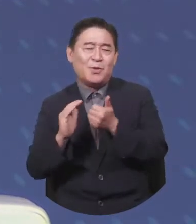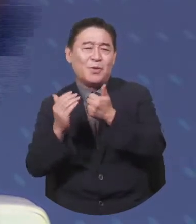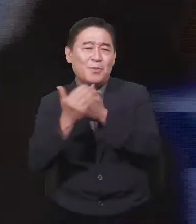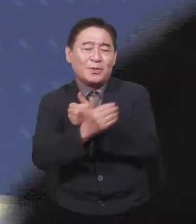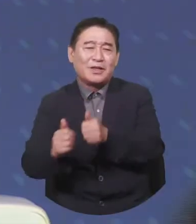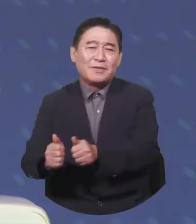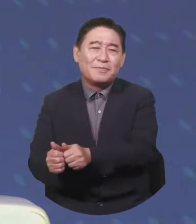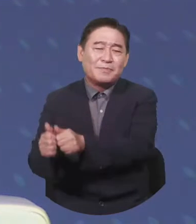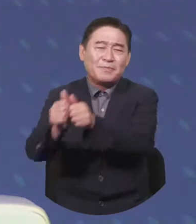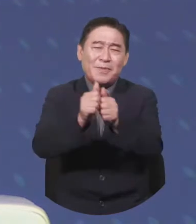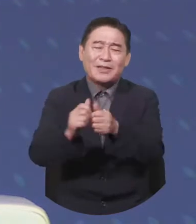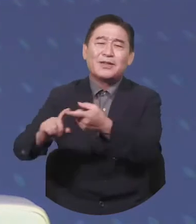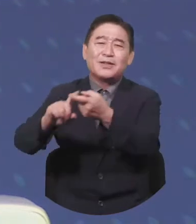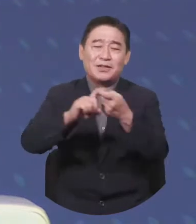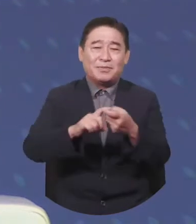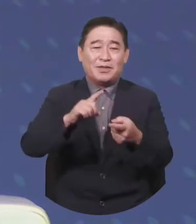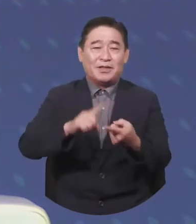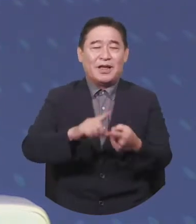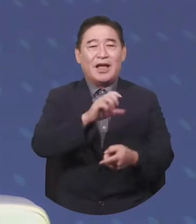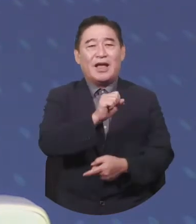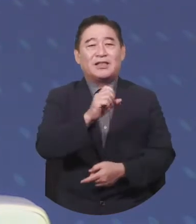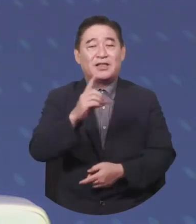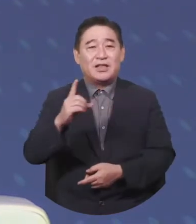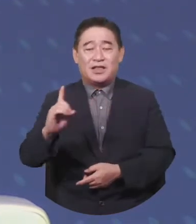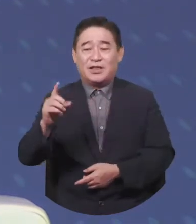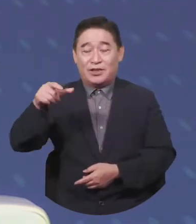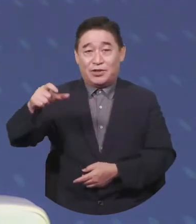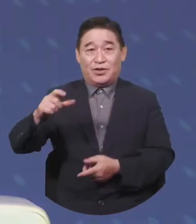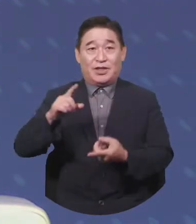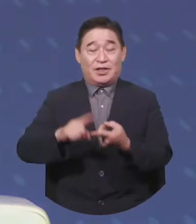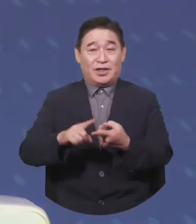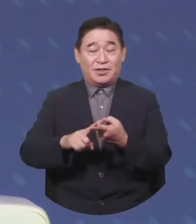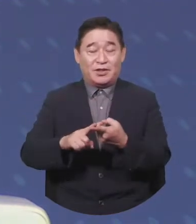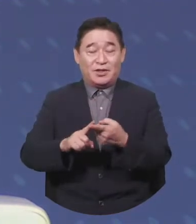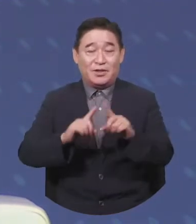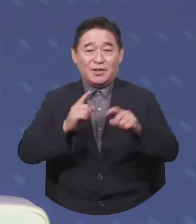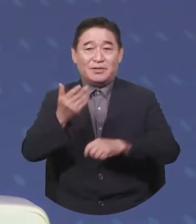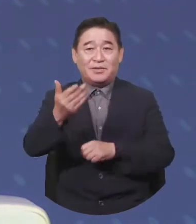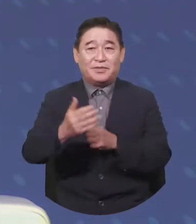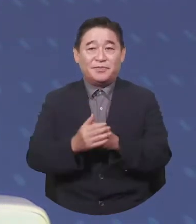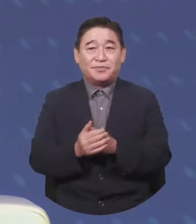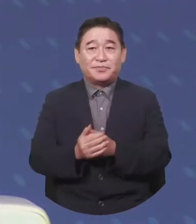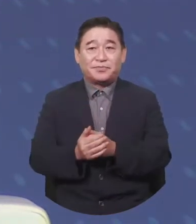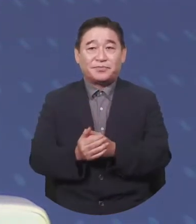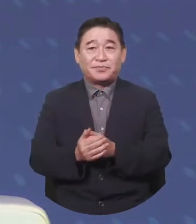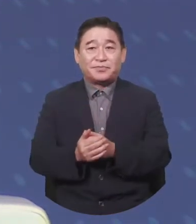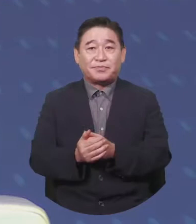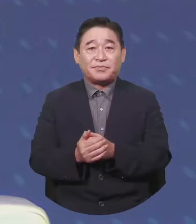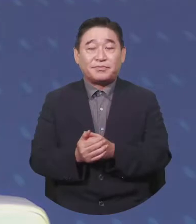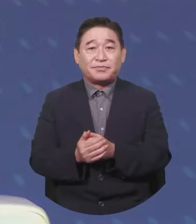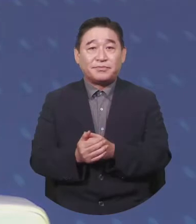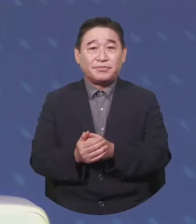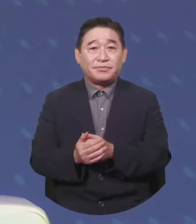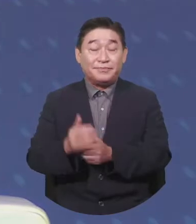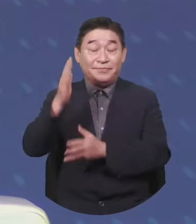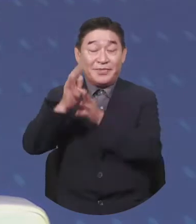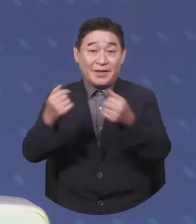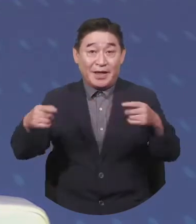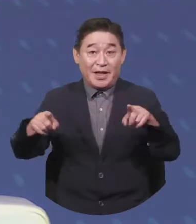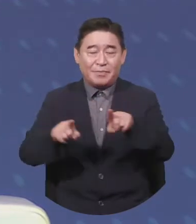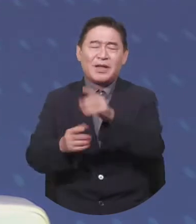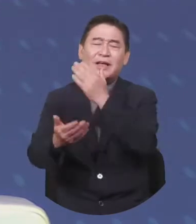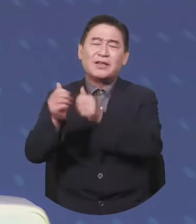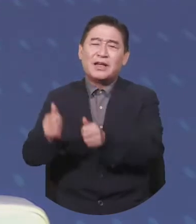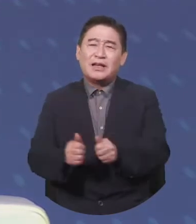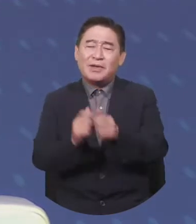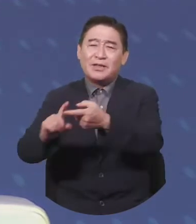the SDG agenda. We will hear from our panelists about how current partnerships can be expanded, new ones developed, to